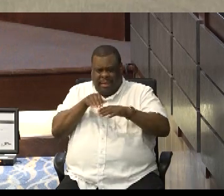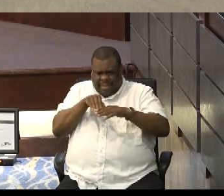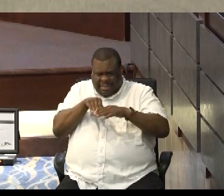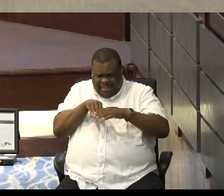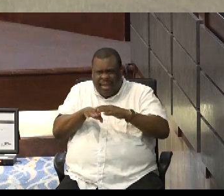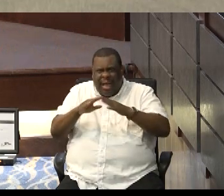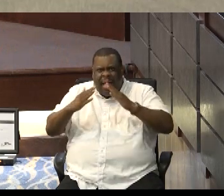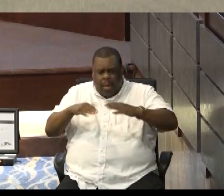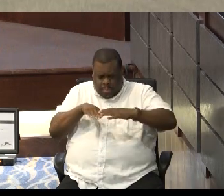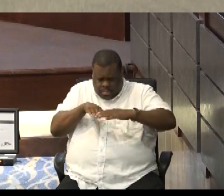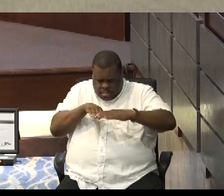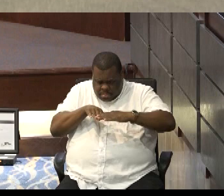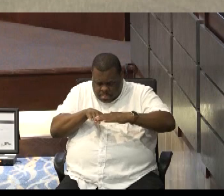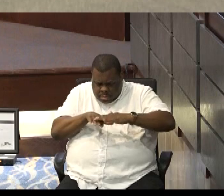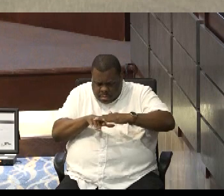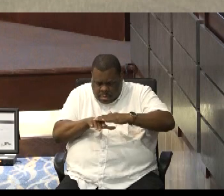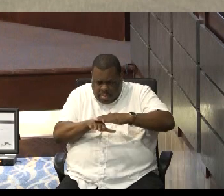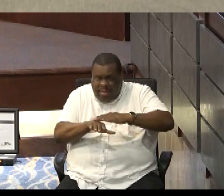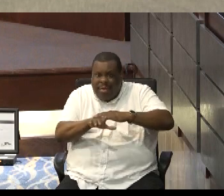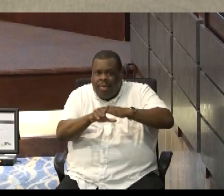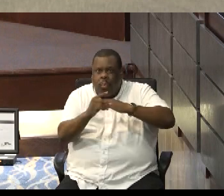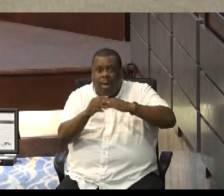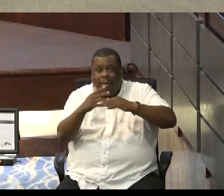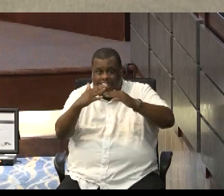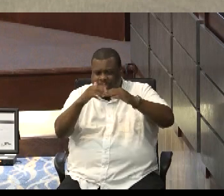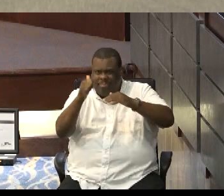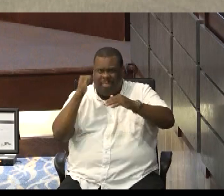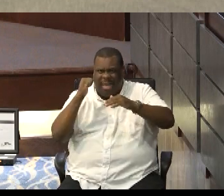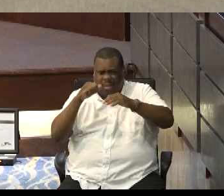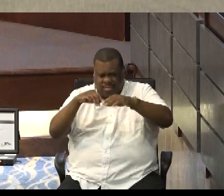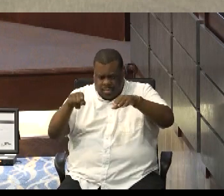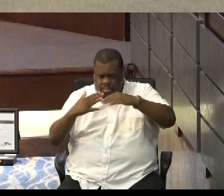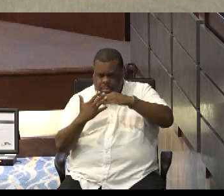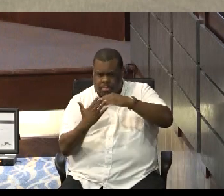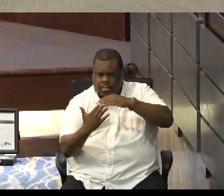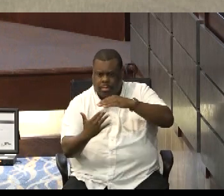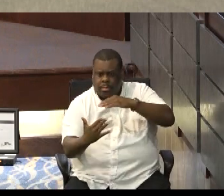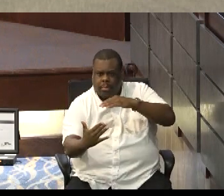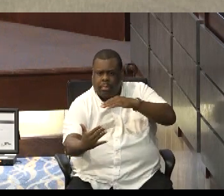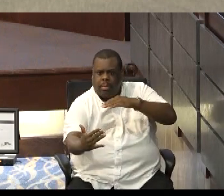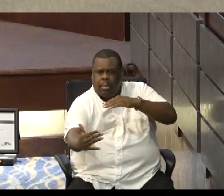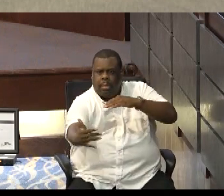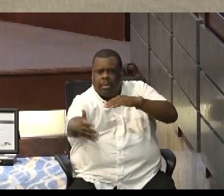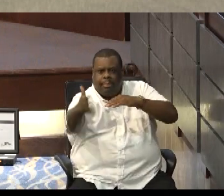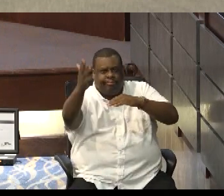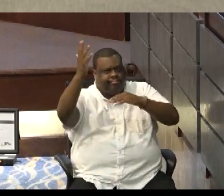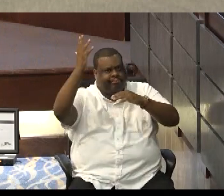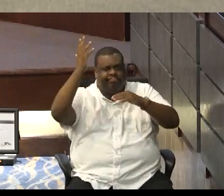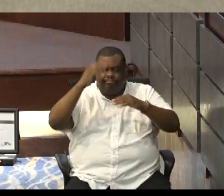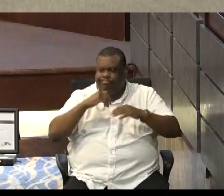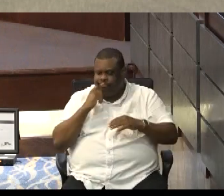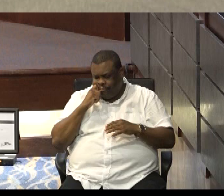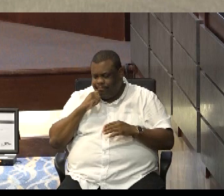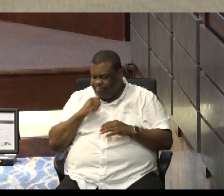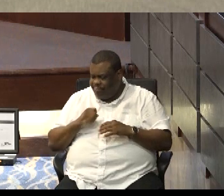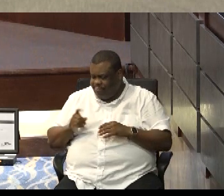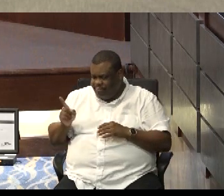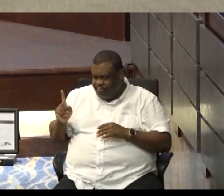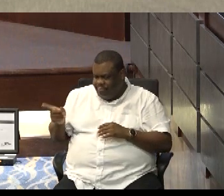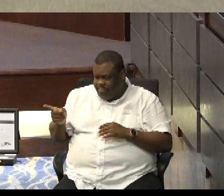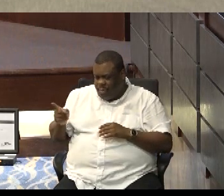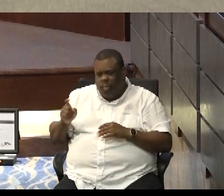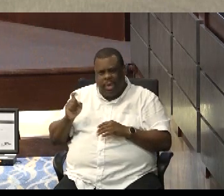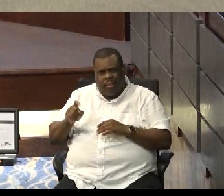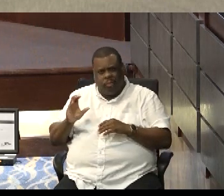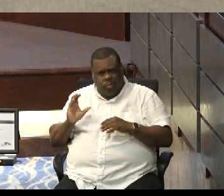It cost us about $270,000 to buy it out and demolish it, and we still have to go back and build a flow path